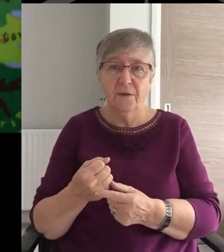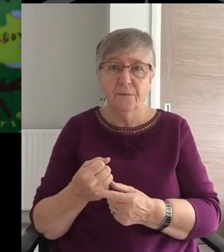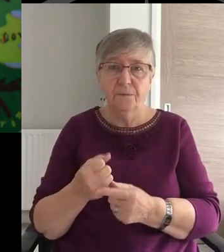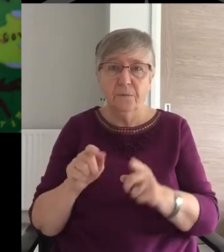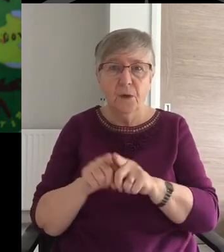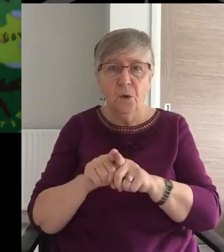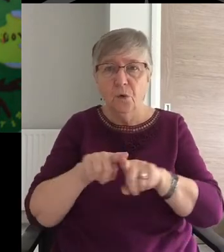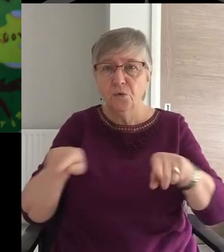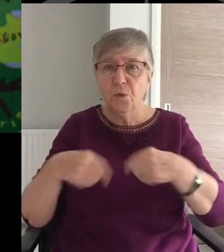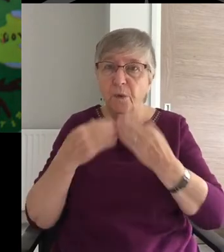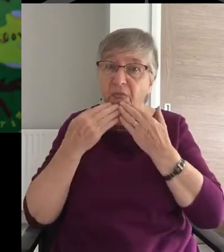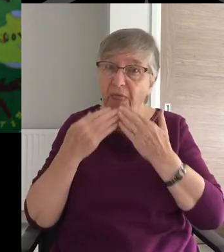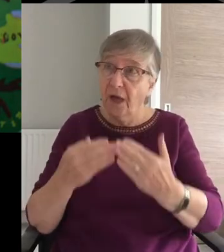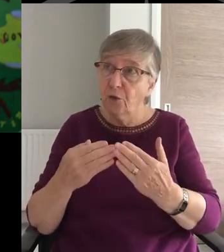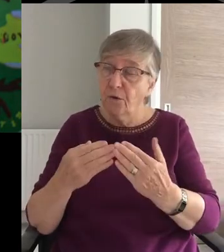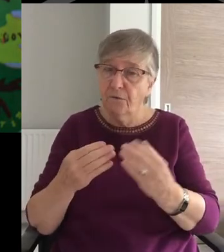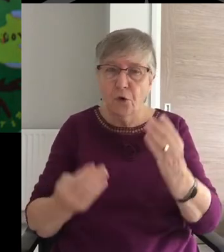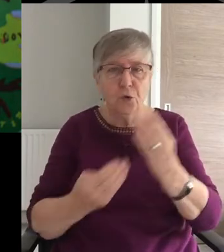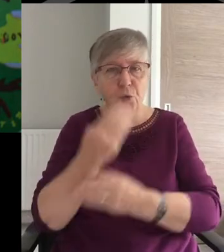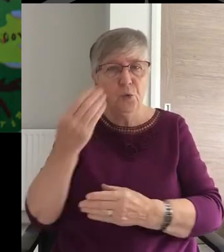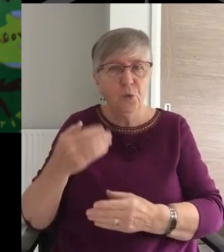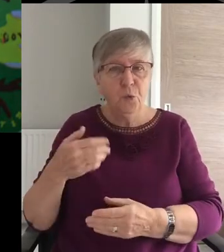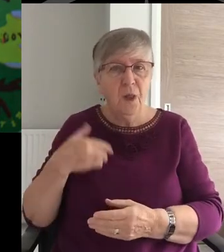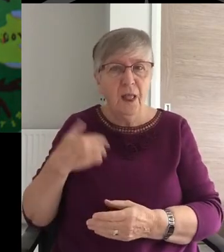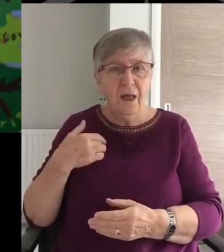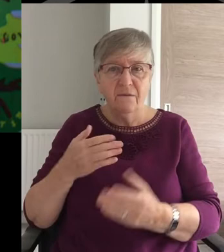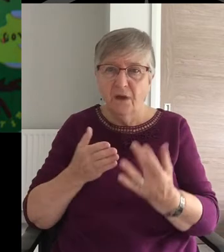But also we thank you for the new life in Christ,